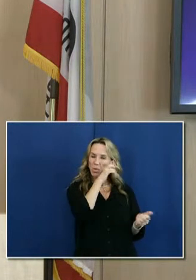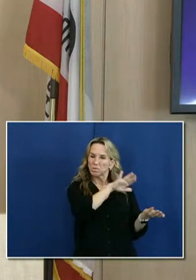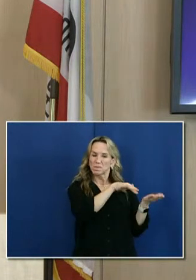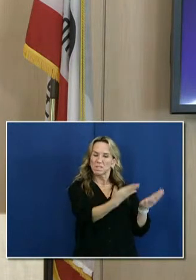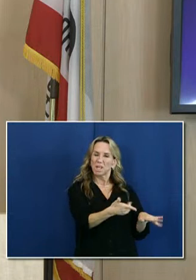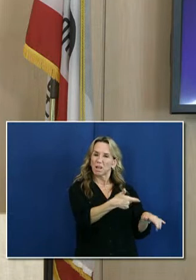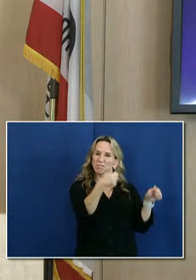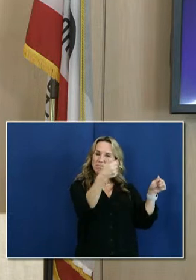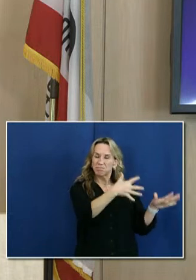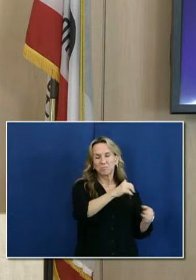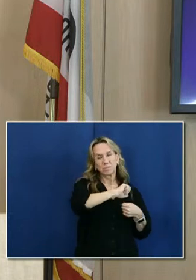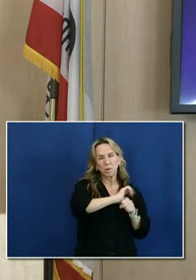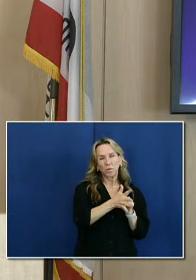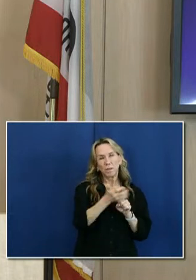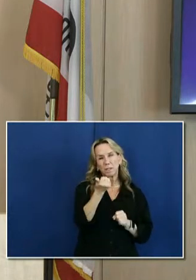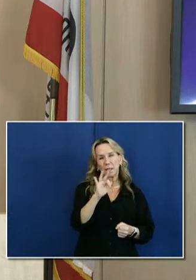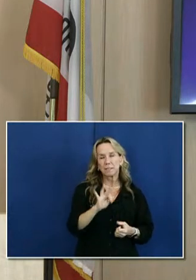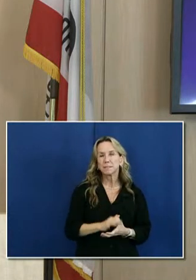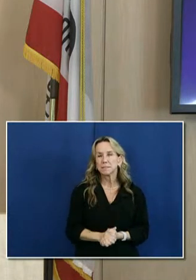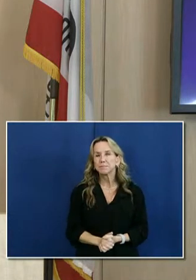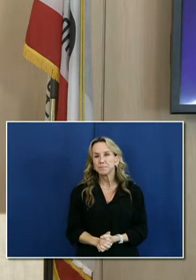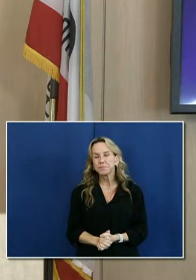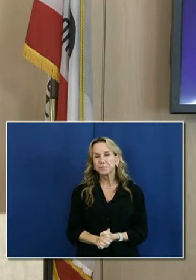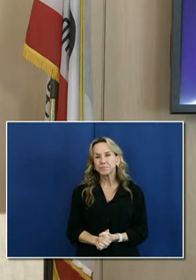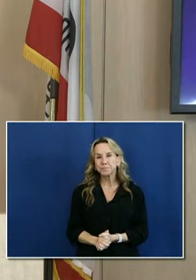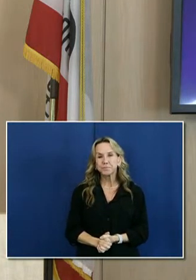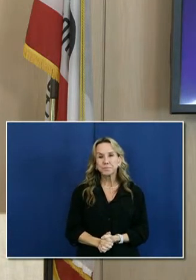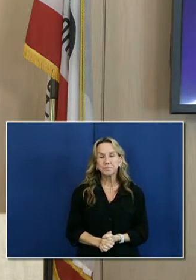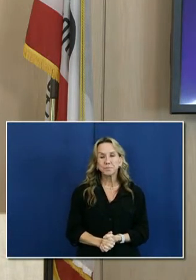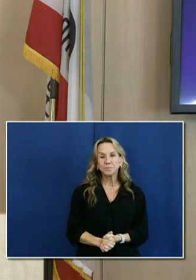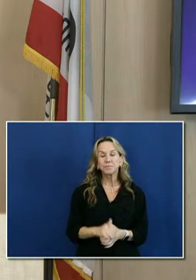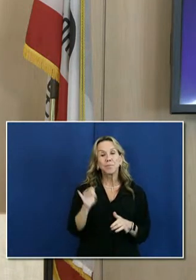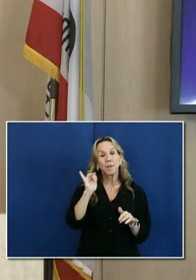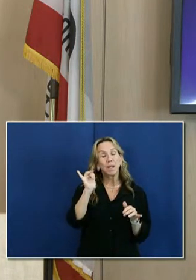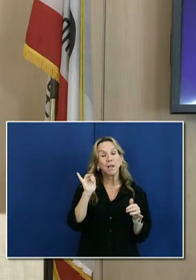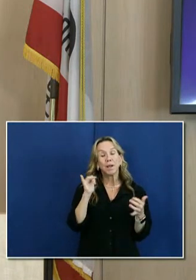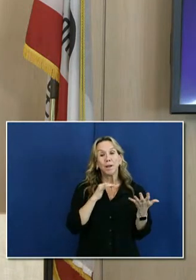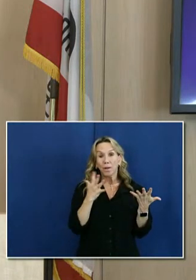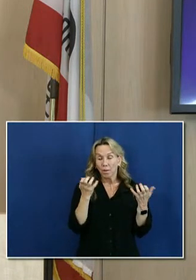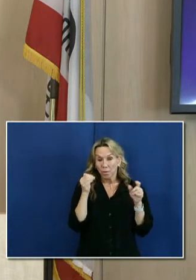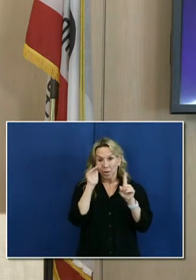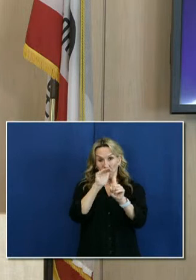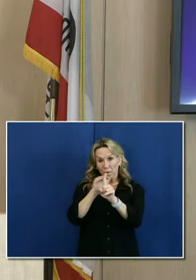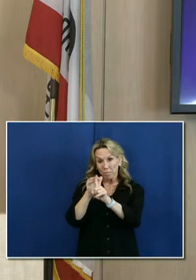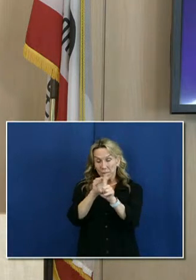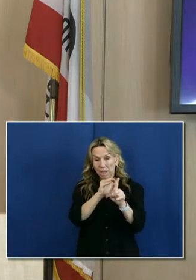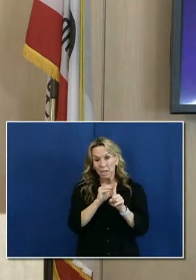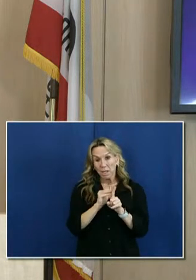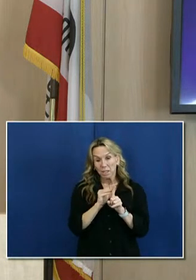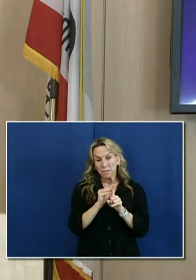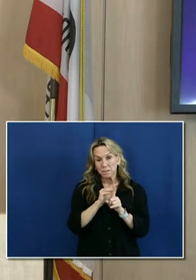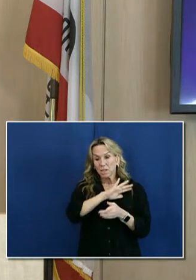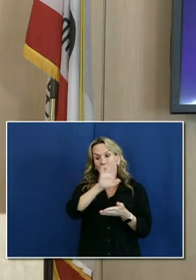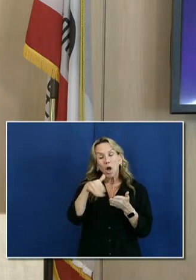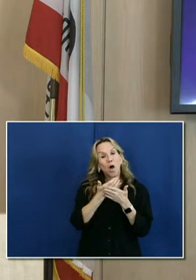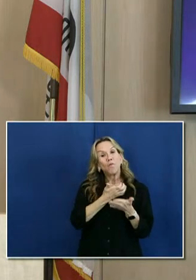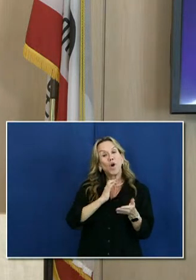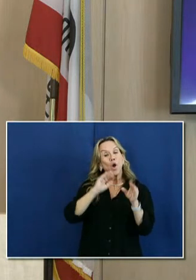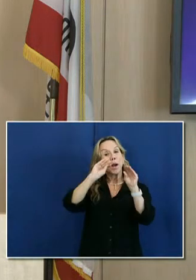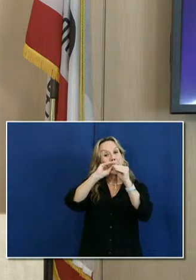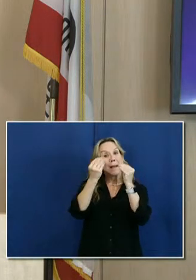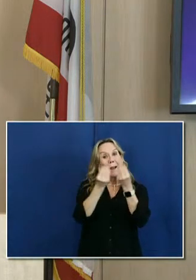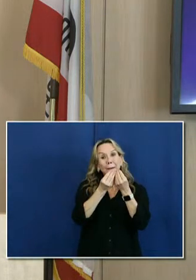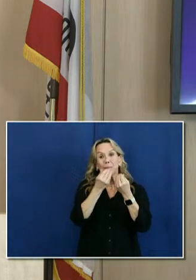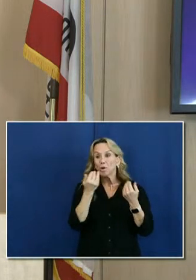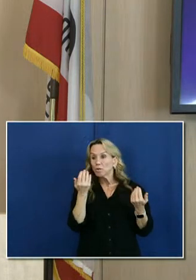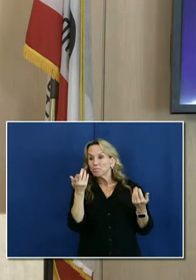their lives to COVID-19. I would also like to remind everyone that all of our statistics